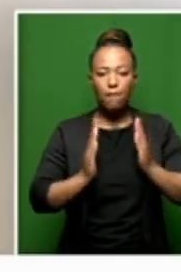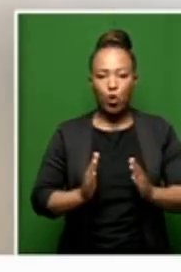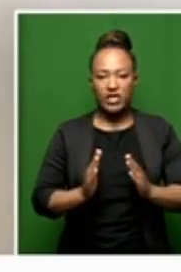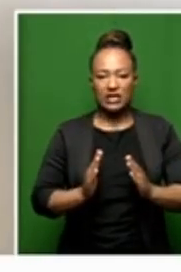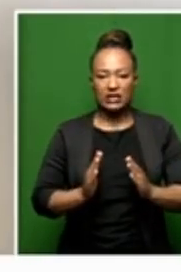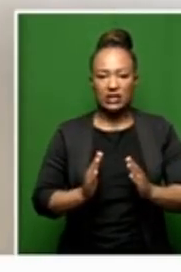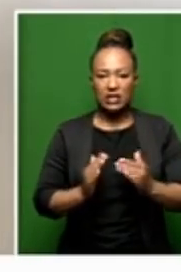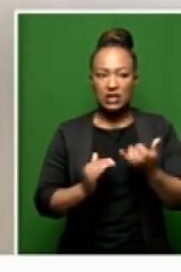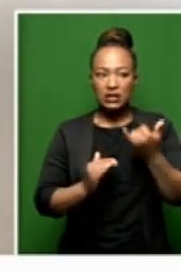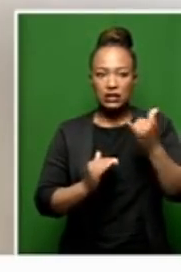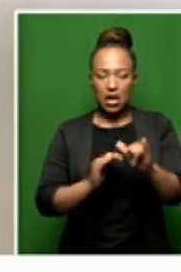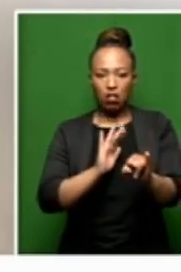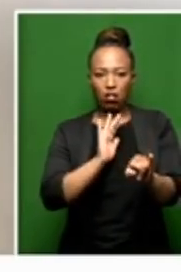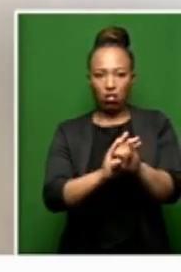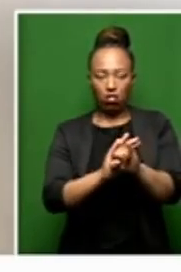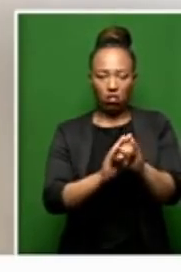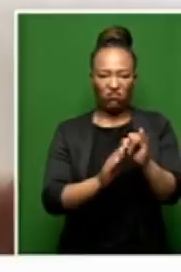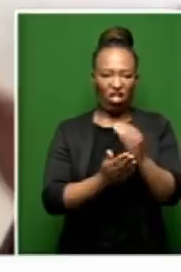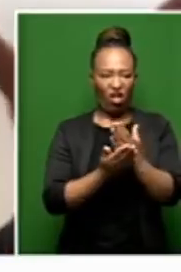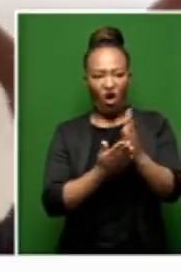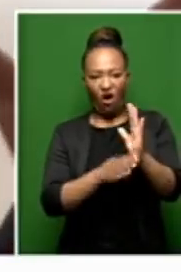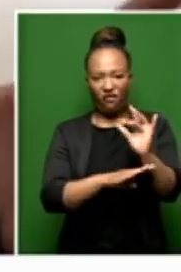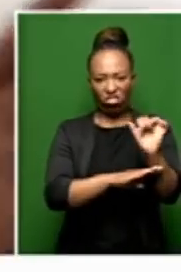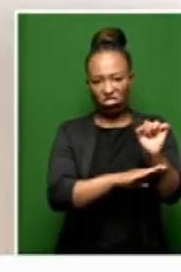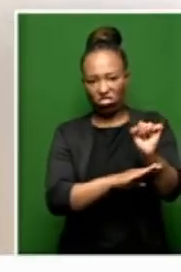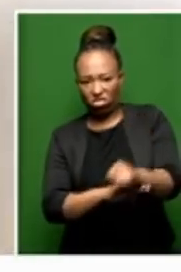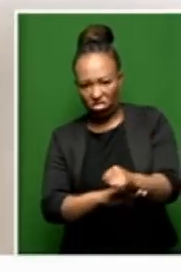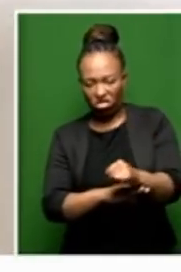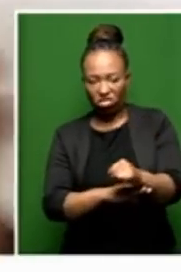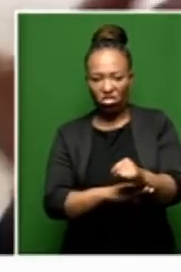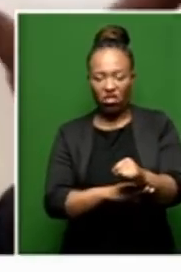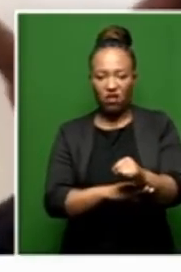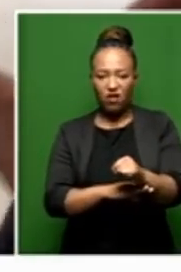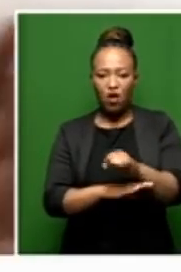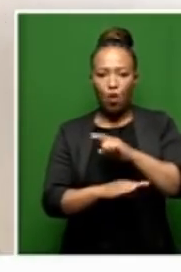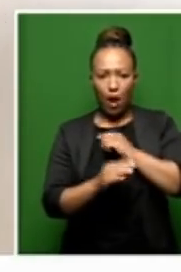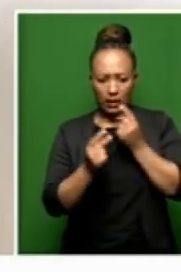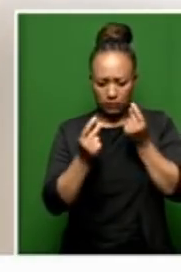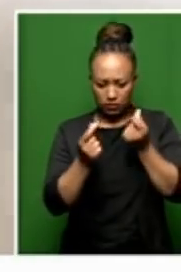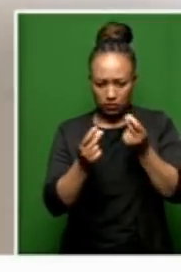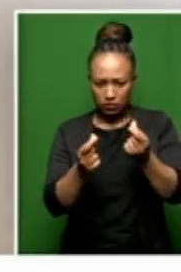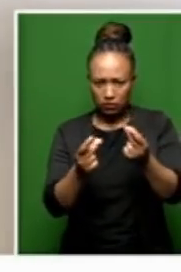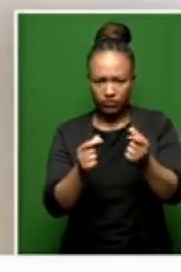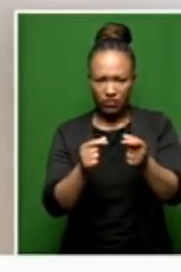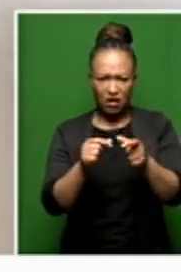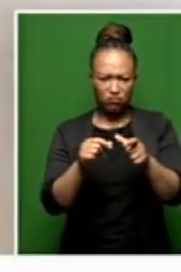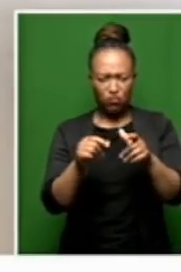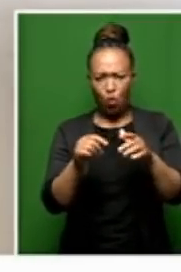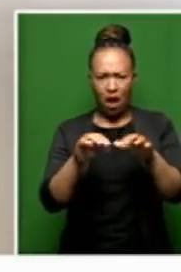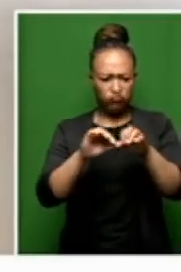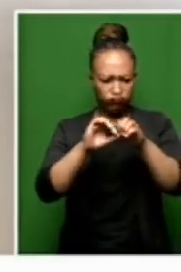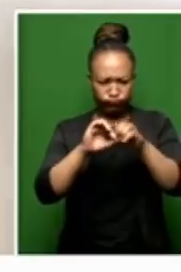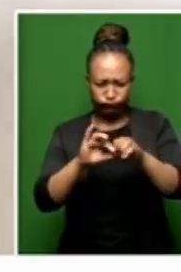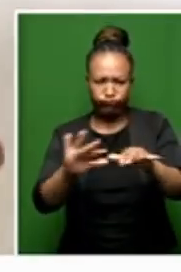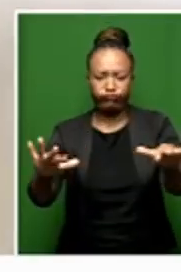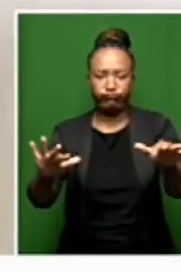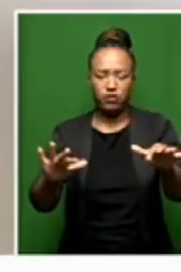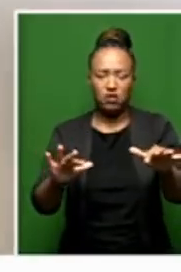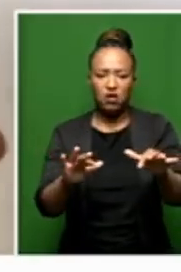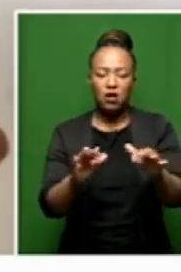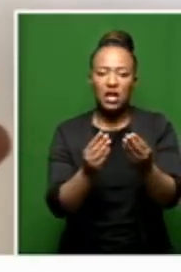system still does overcome it. So it's like a hurricane of infections at a very quick pace. And we also anticipate it will